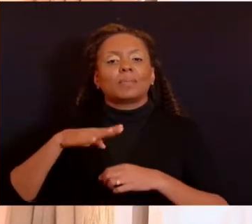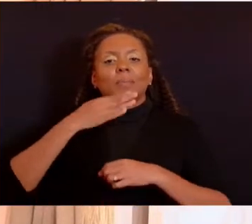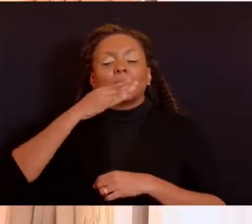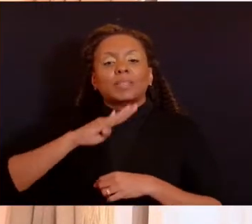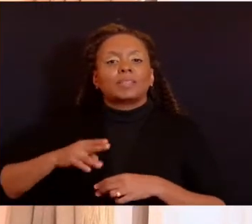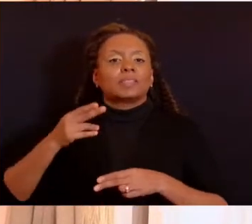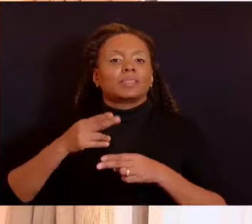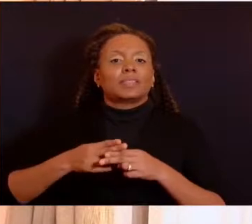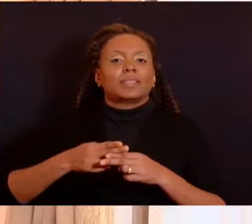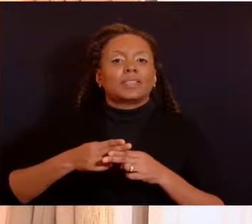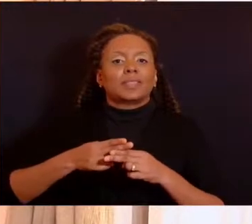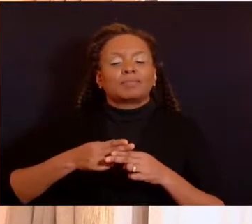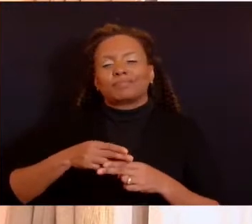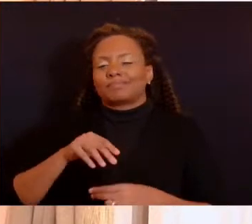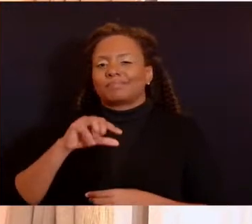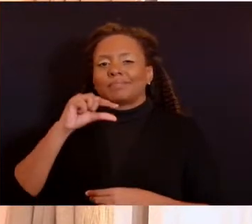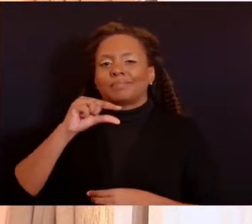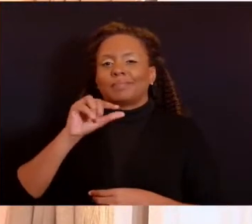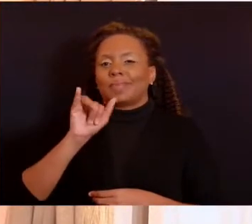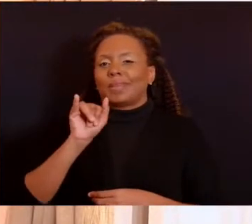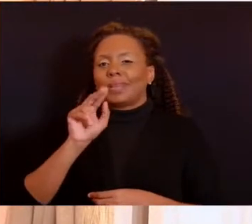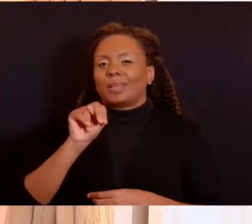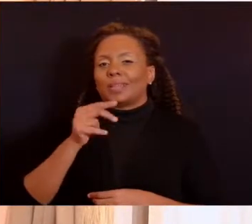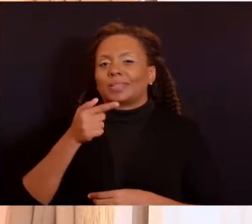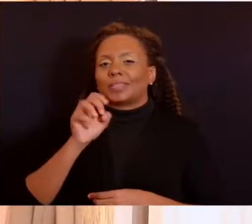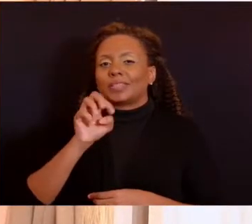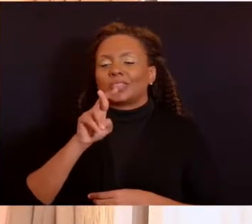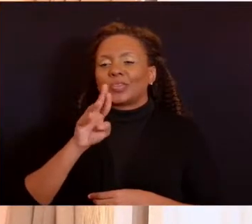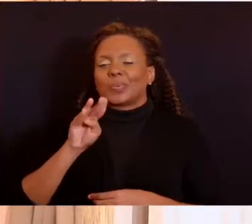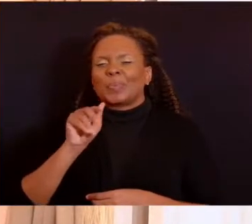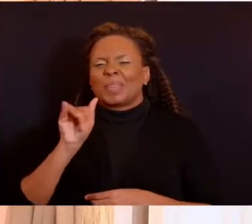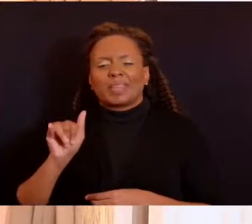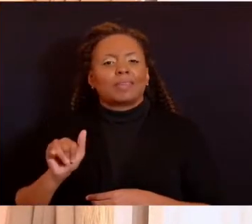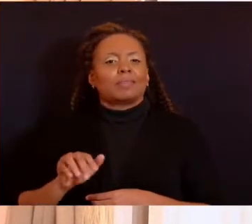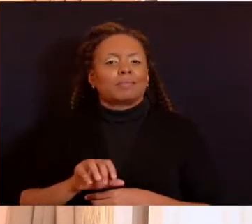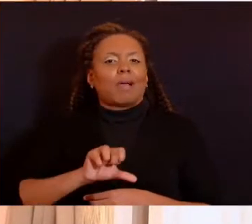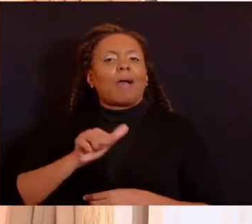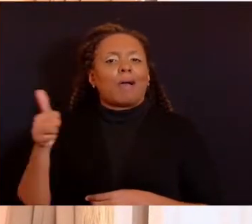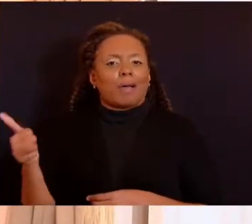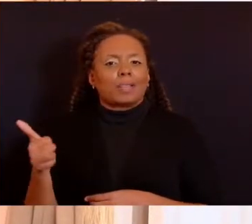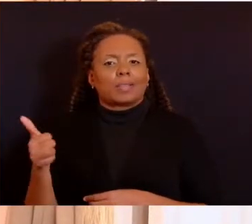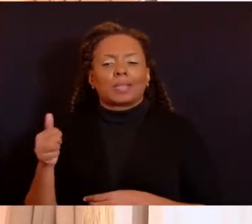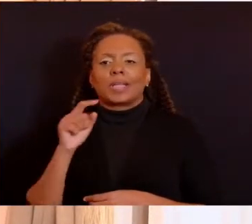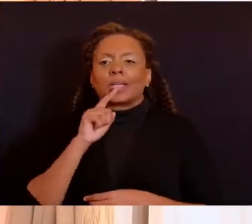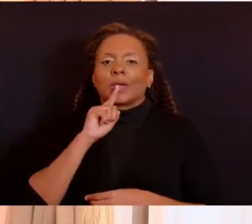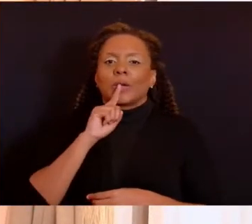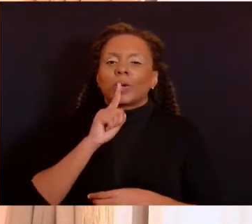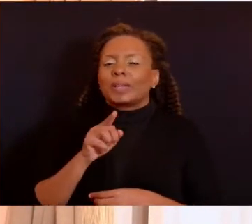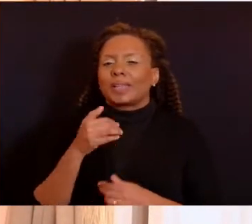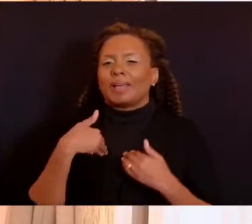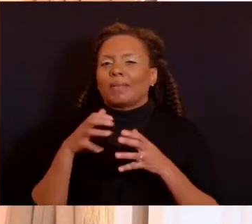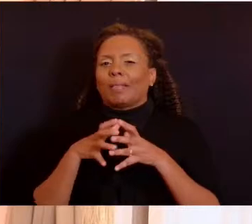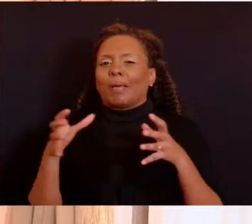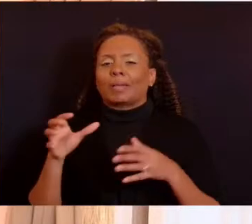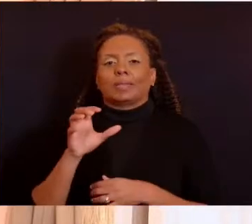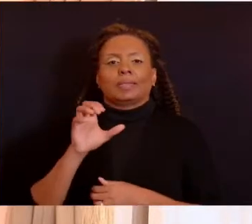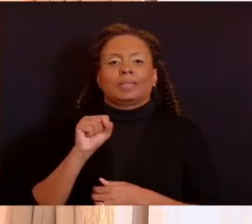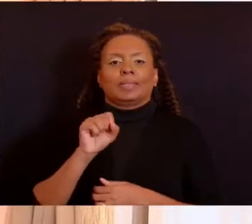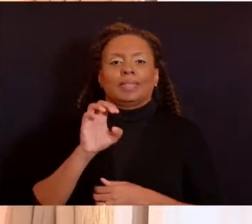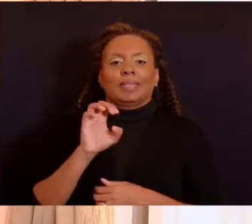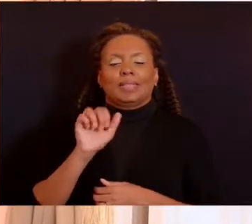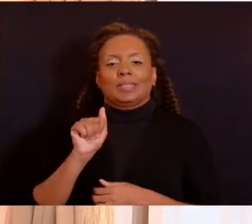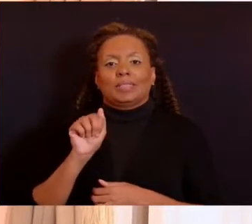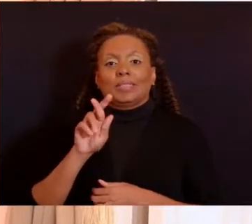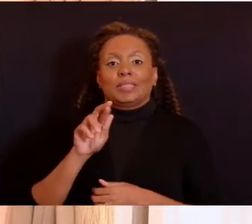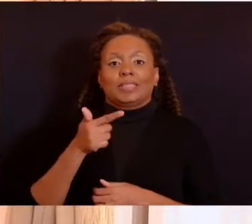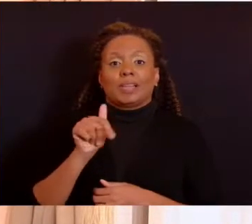we are going to continue to have to assess the volume of damage. We're going to have to be able to help those who need the assistance. This